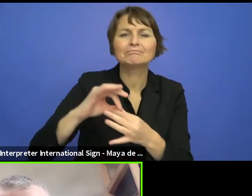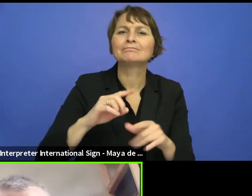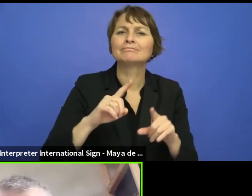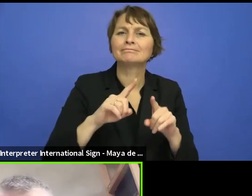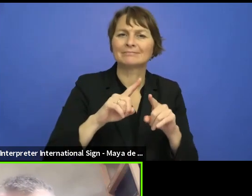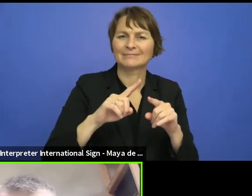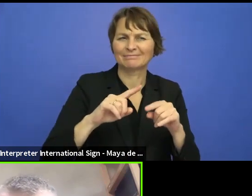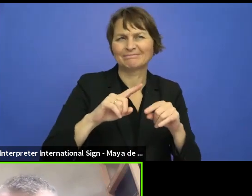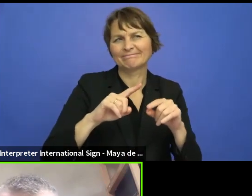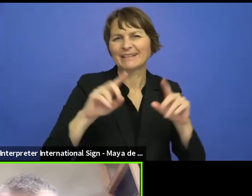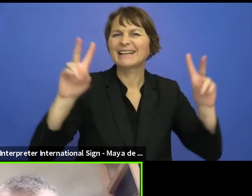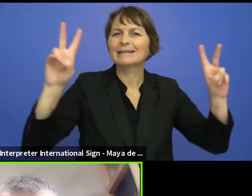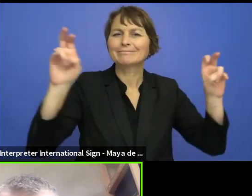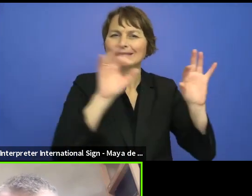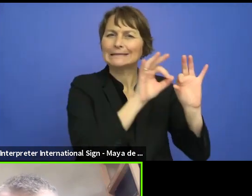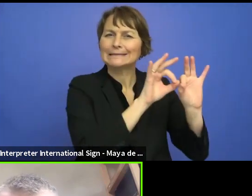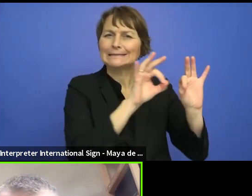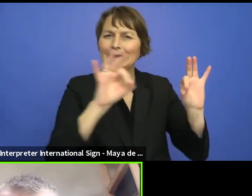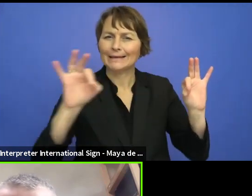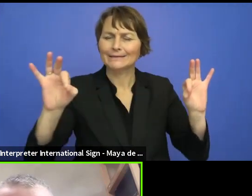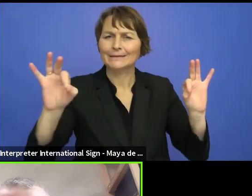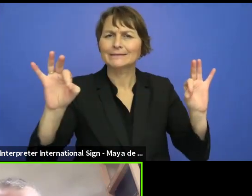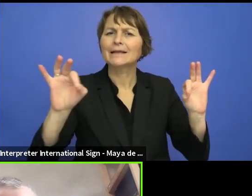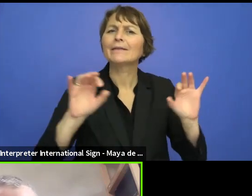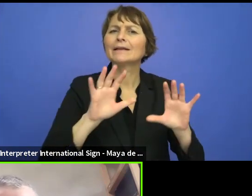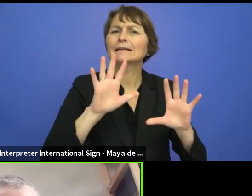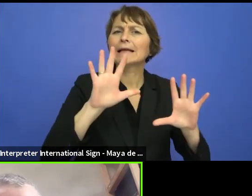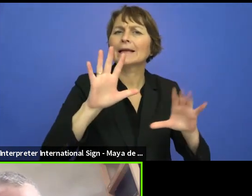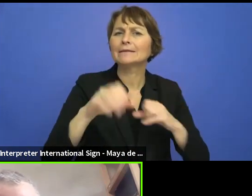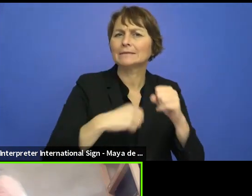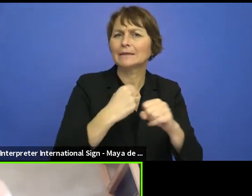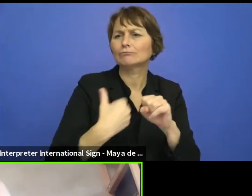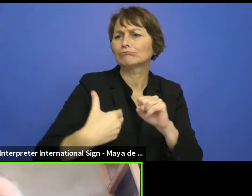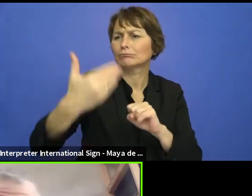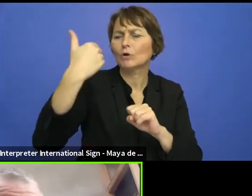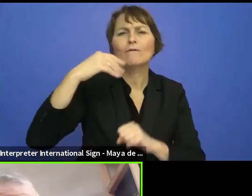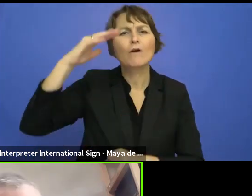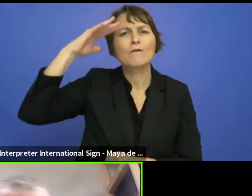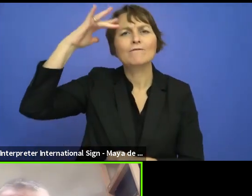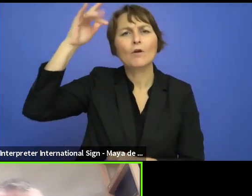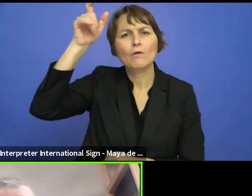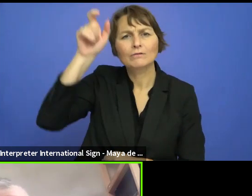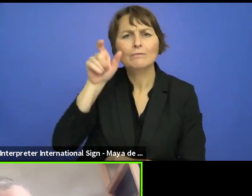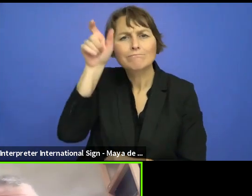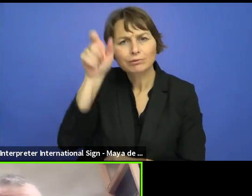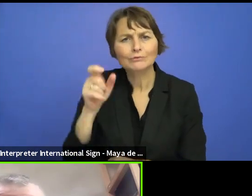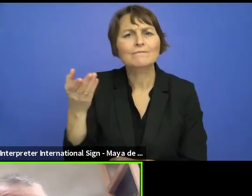had a talk, it's already I think 10 years ago, with a philosopher in Berlin, and we were talking about